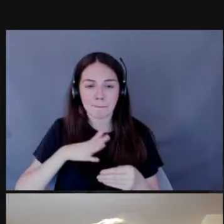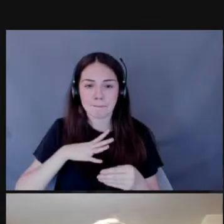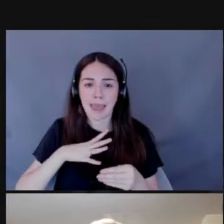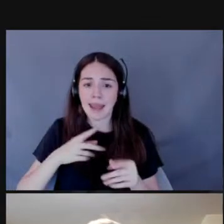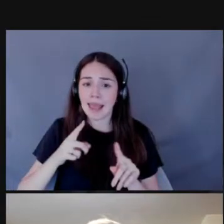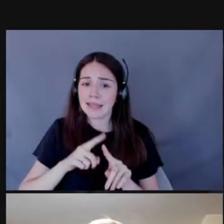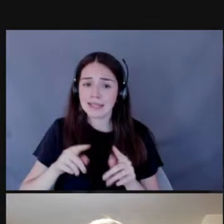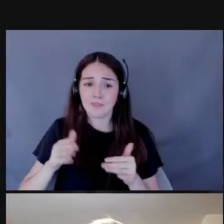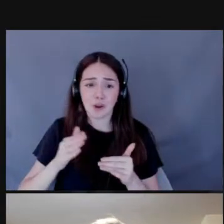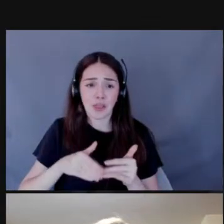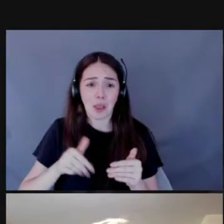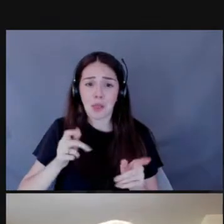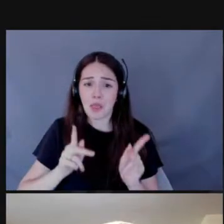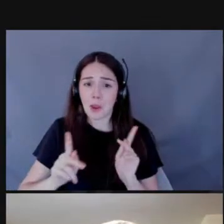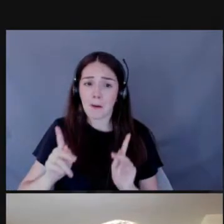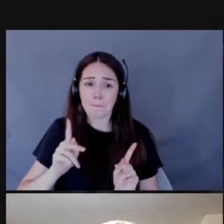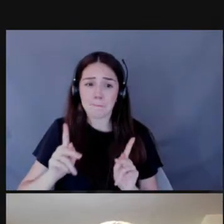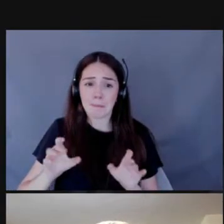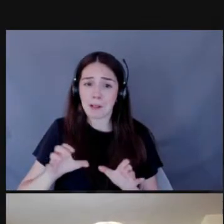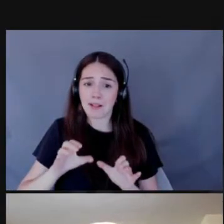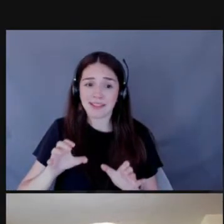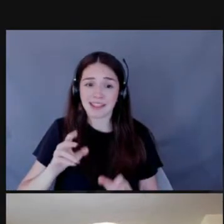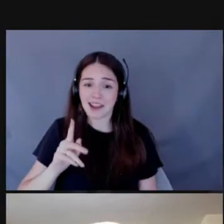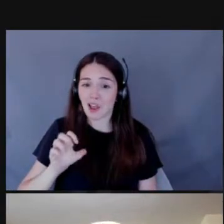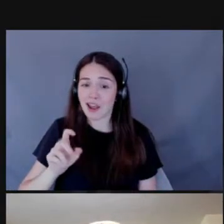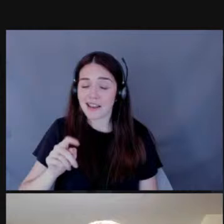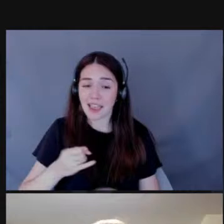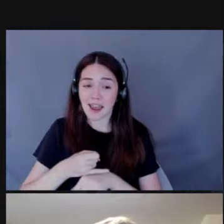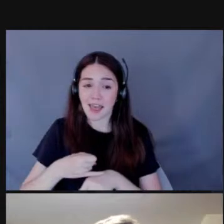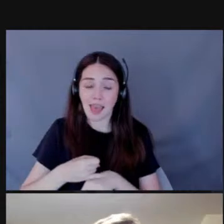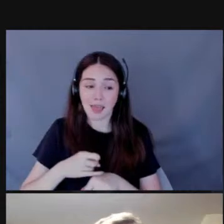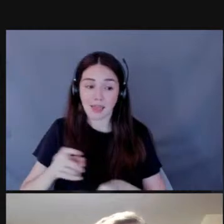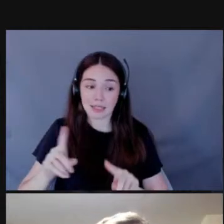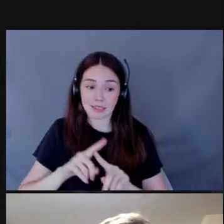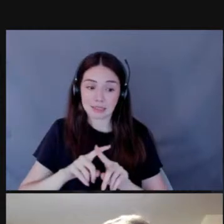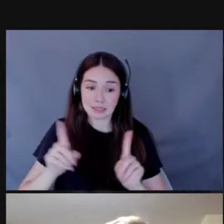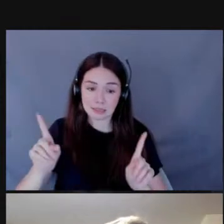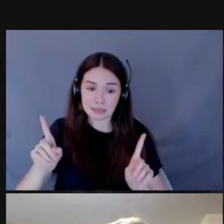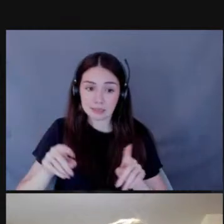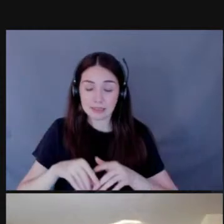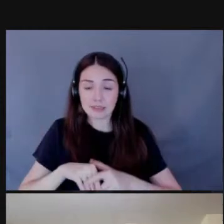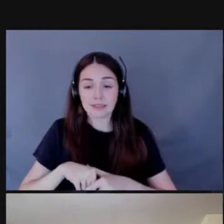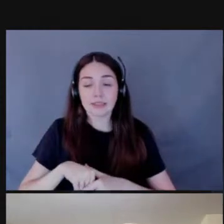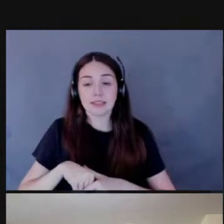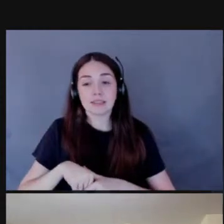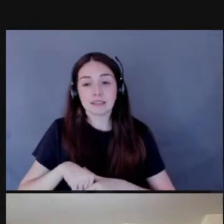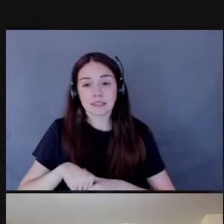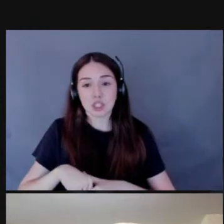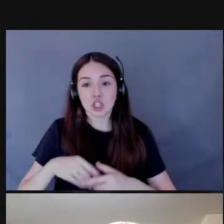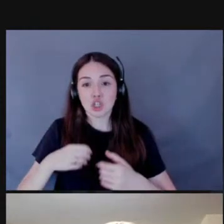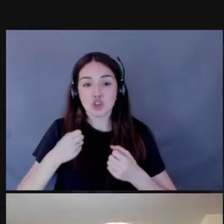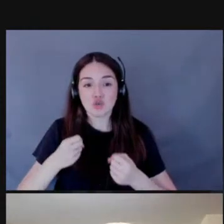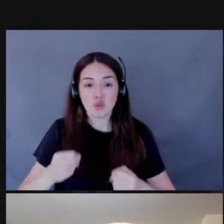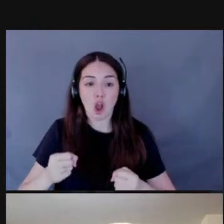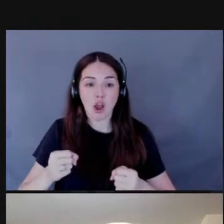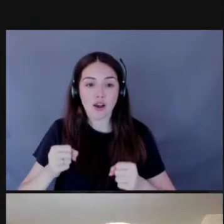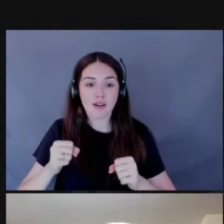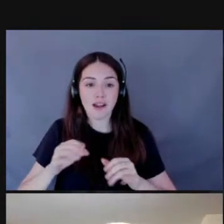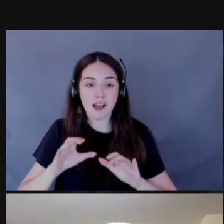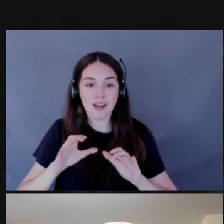Island as you could possibly get. So you have, again, a real strong class dimension to this that's